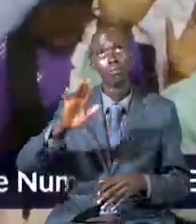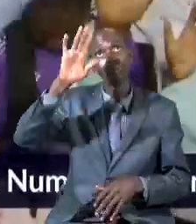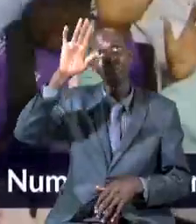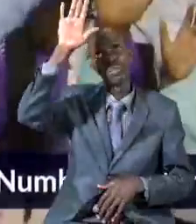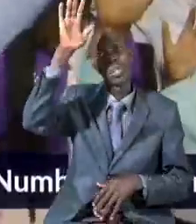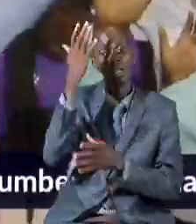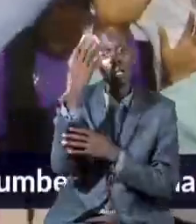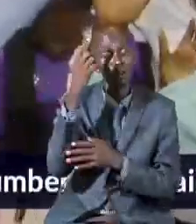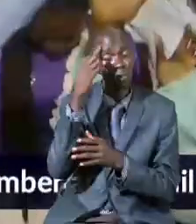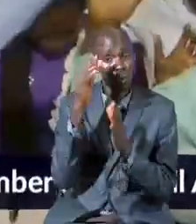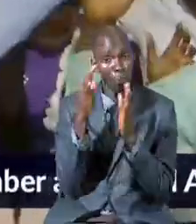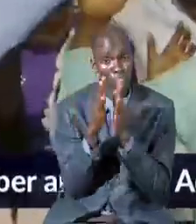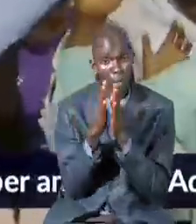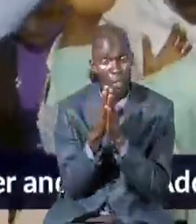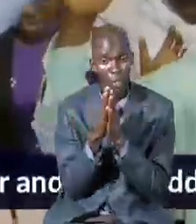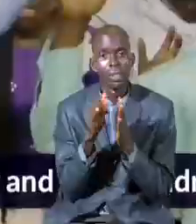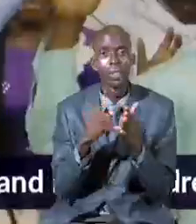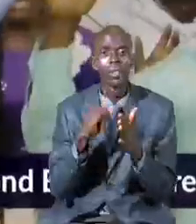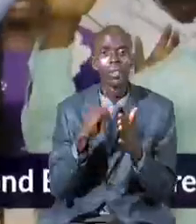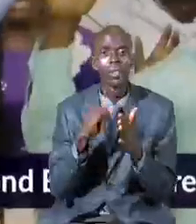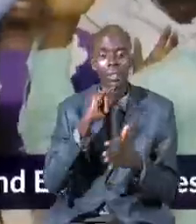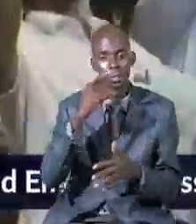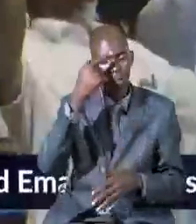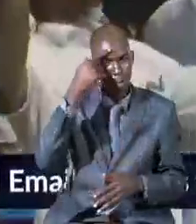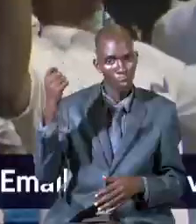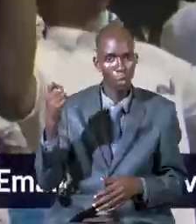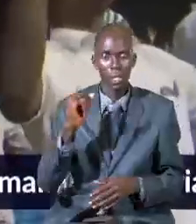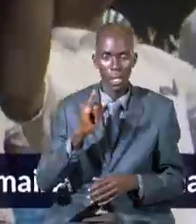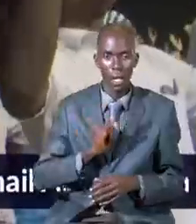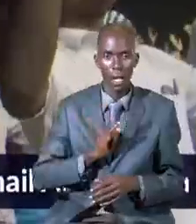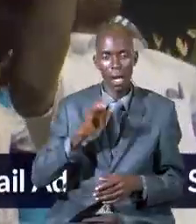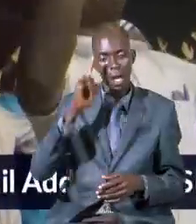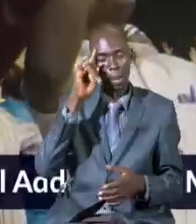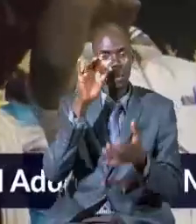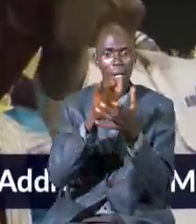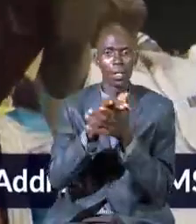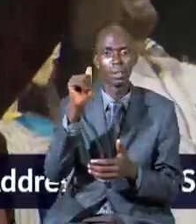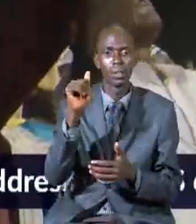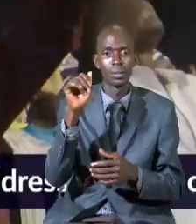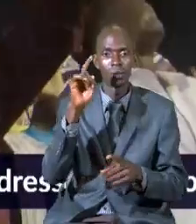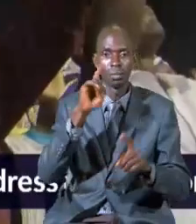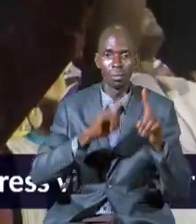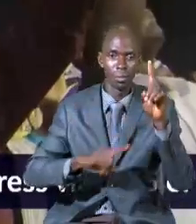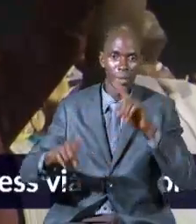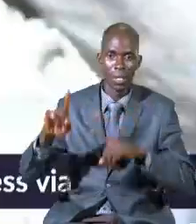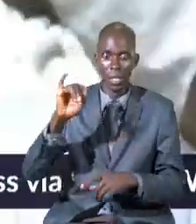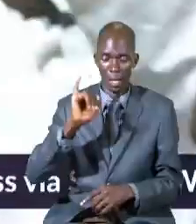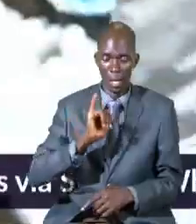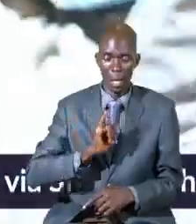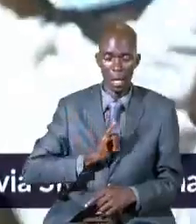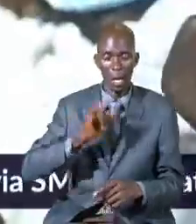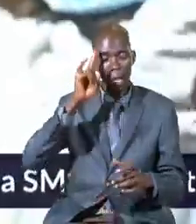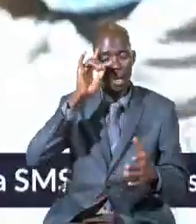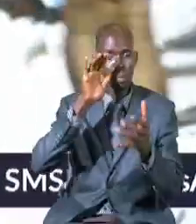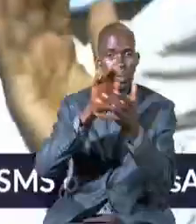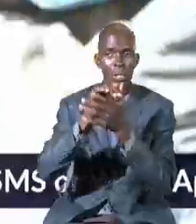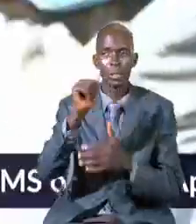it's because I believe. I believe. I